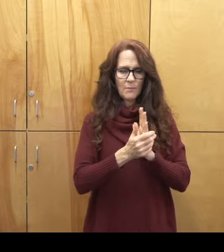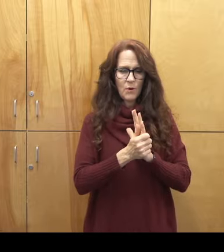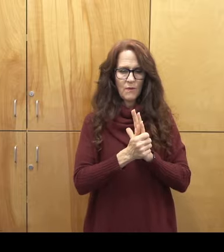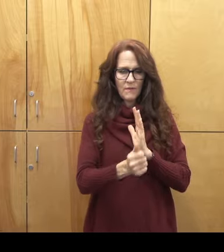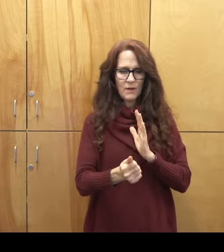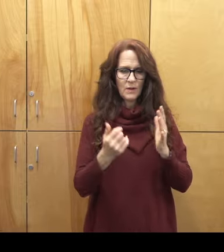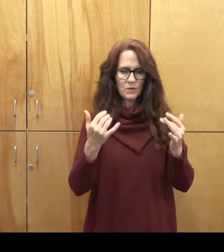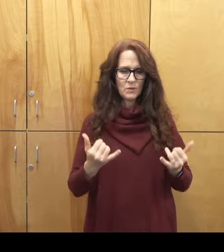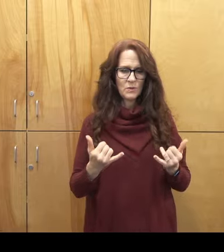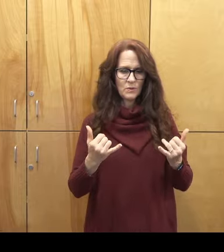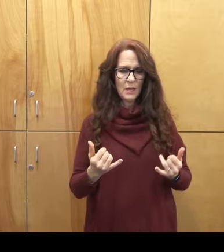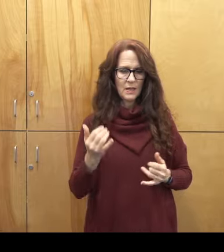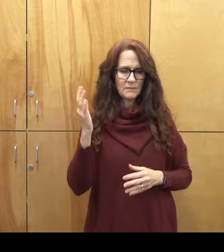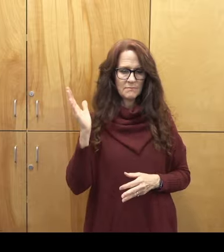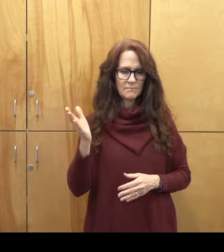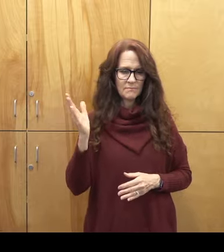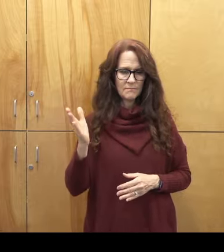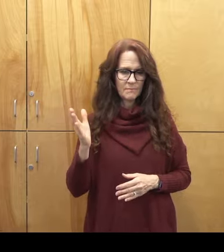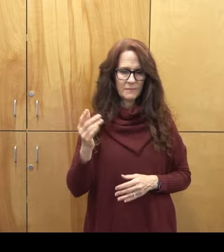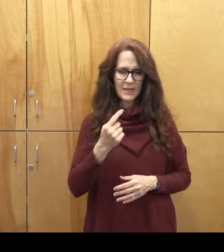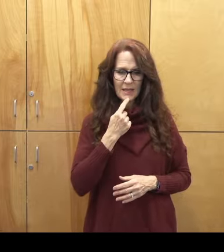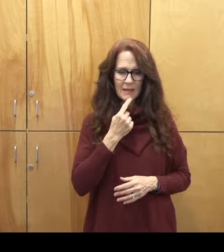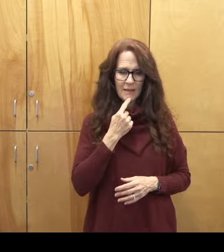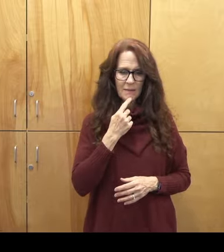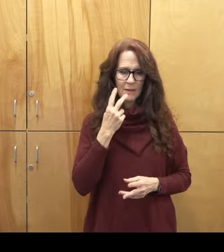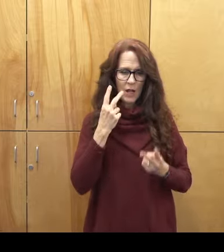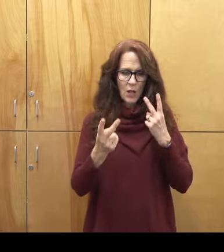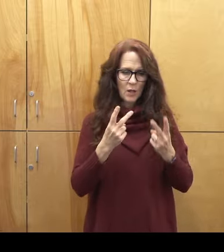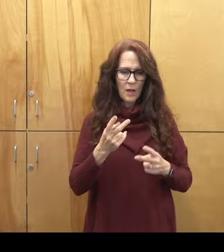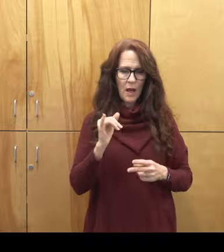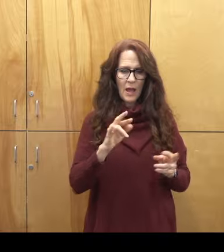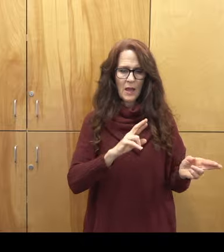for today's presentation, as mentioned, we're going to look at